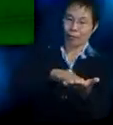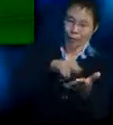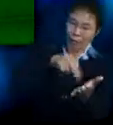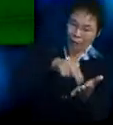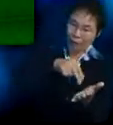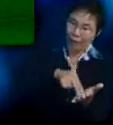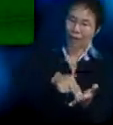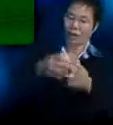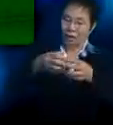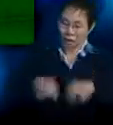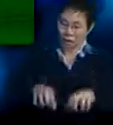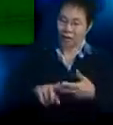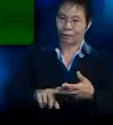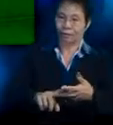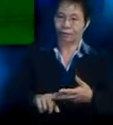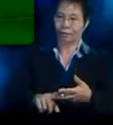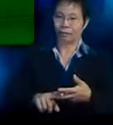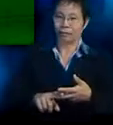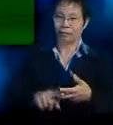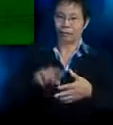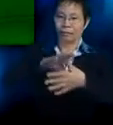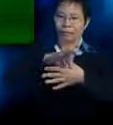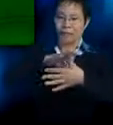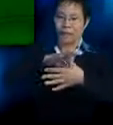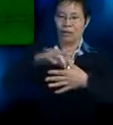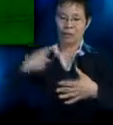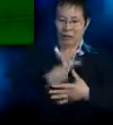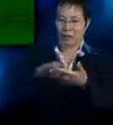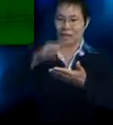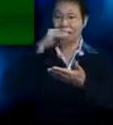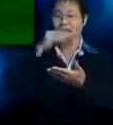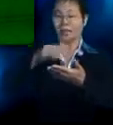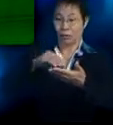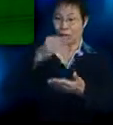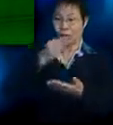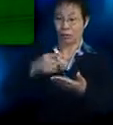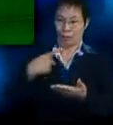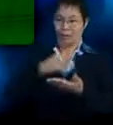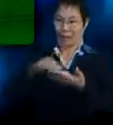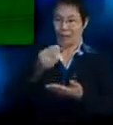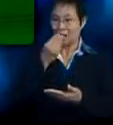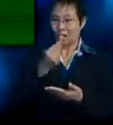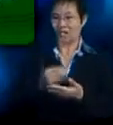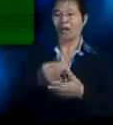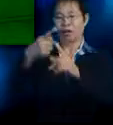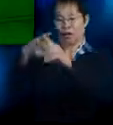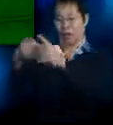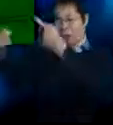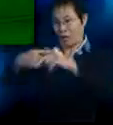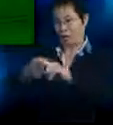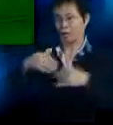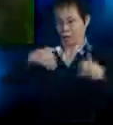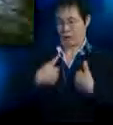butter, eggs, and the meat that you eat all come from animals which eat plants.